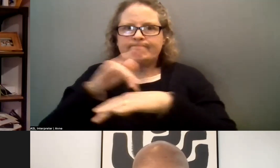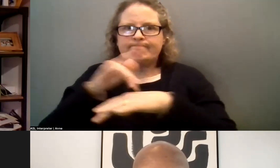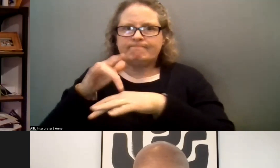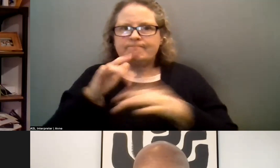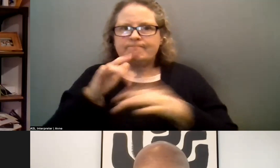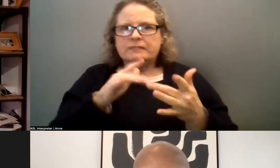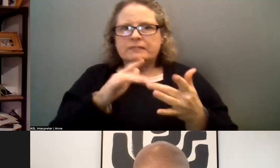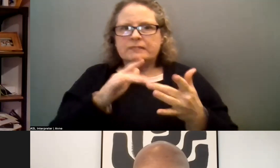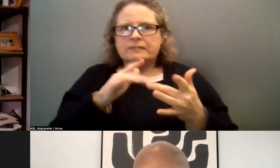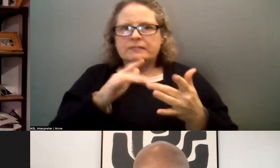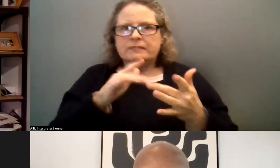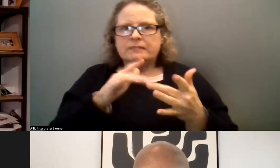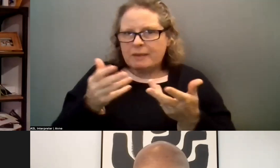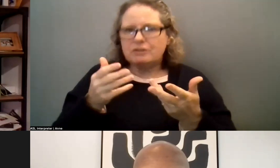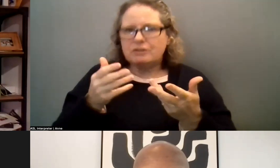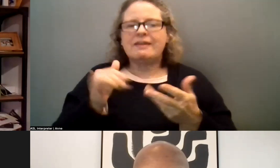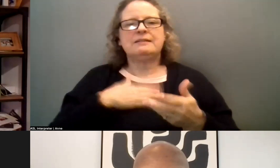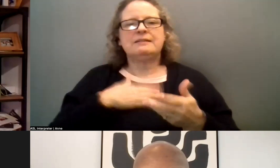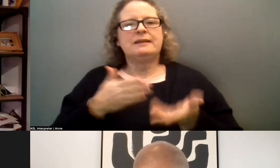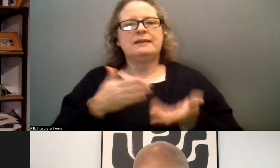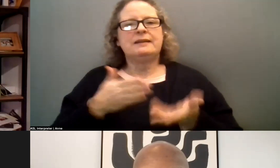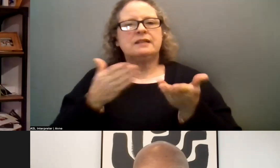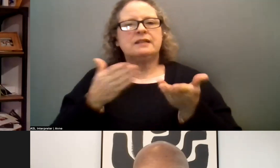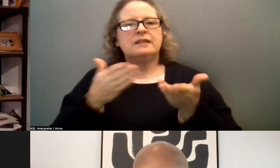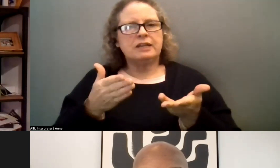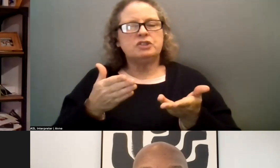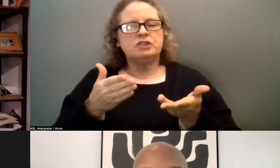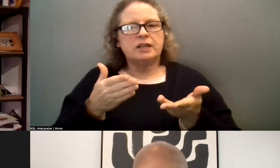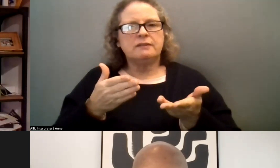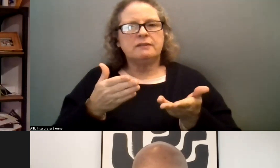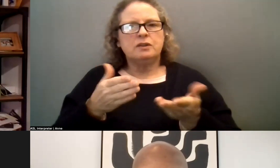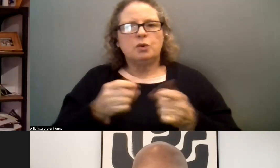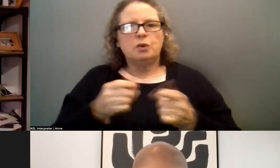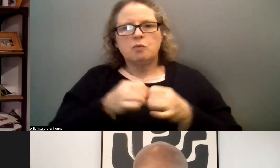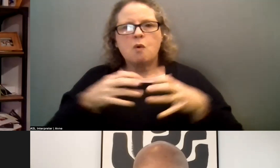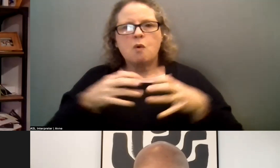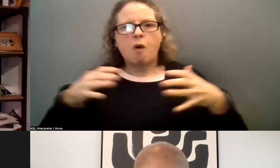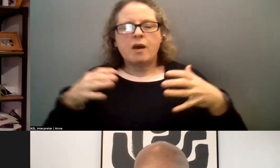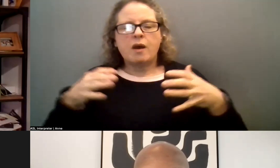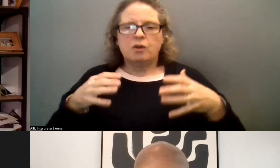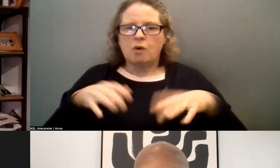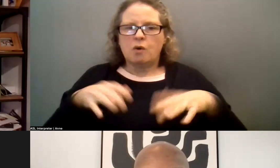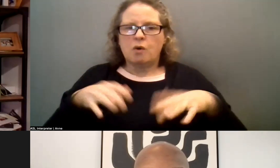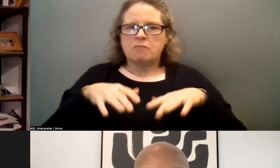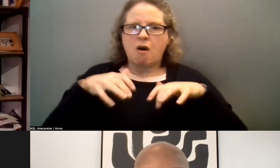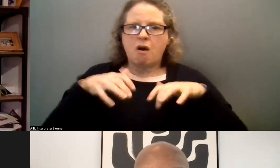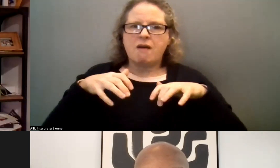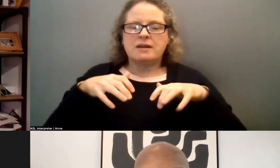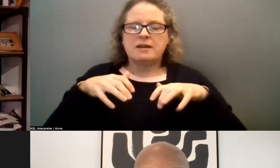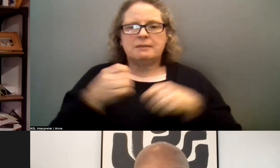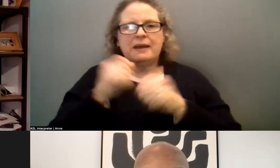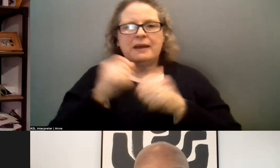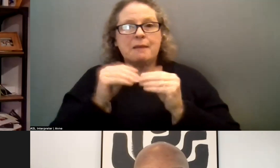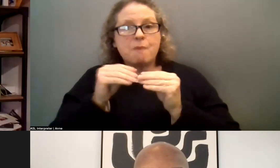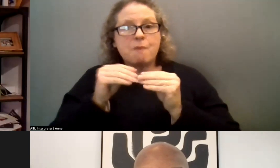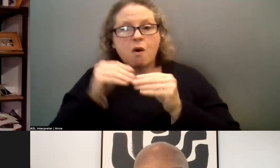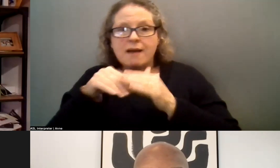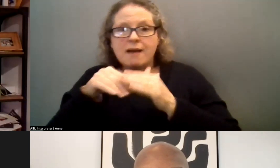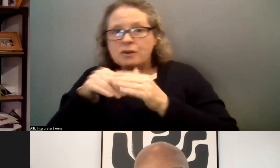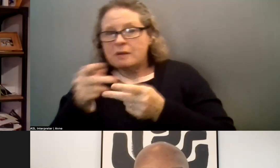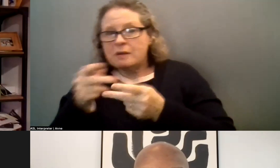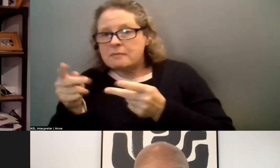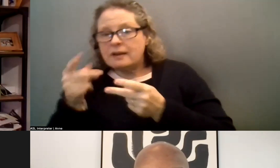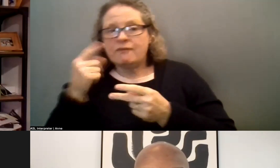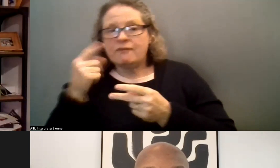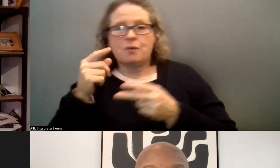my suggestion to the audience and creating as many entries for as many types of audience members as